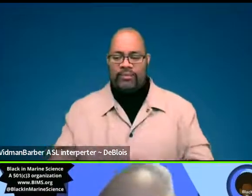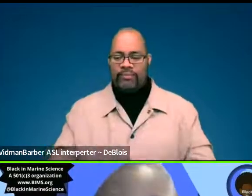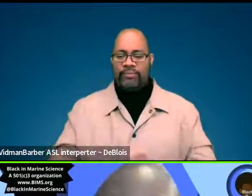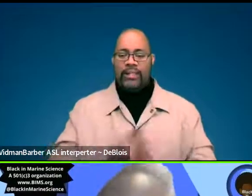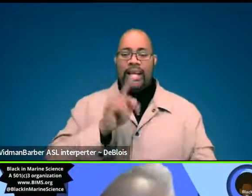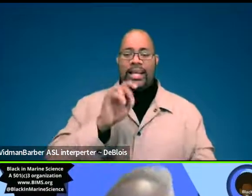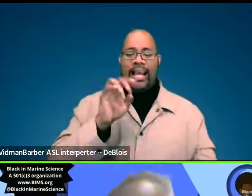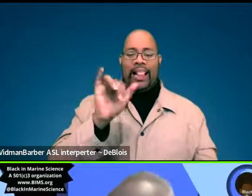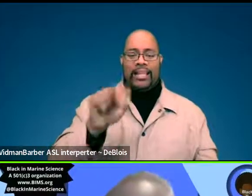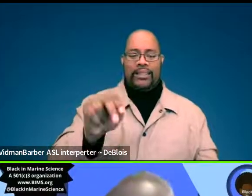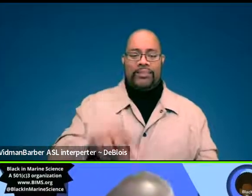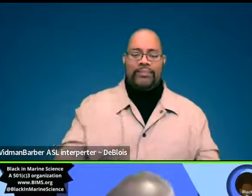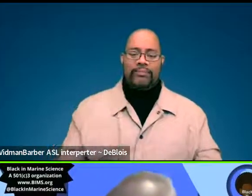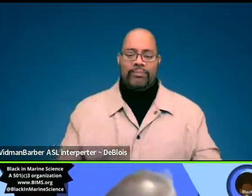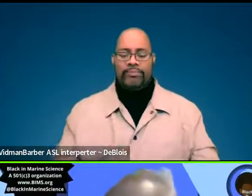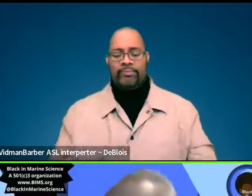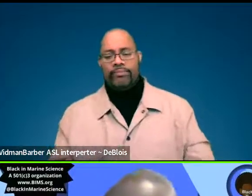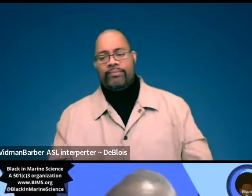Katelyn?